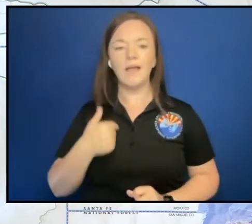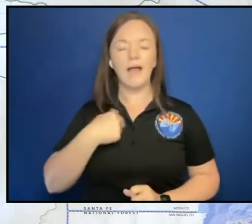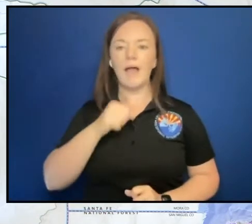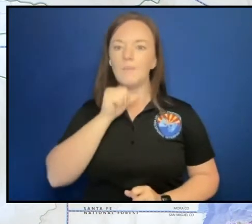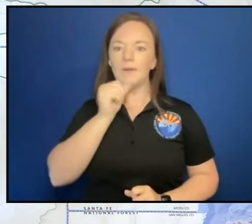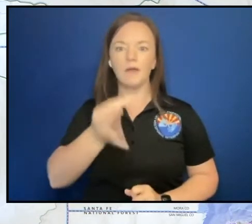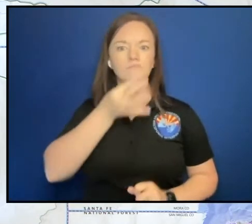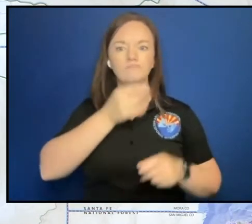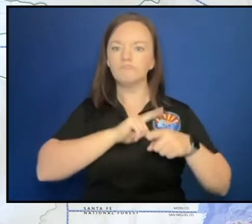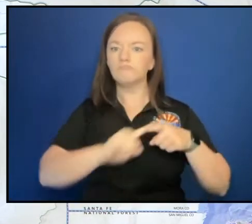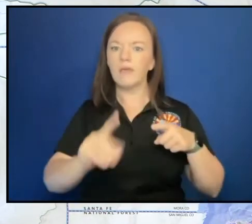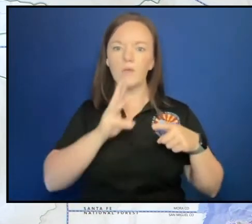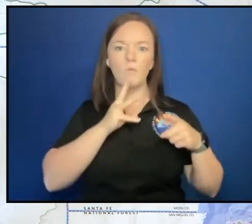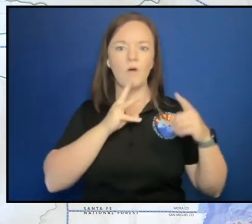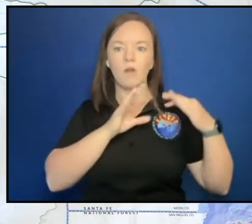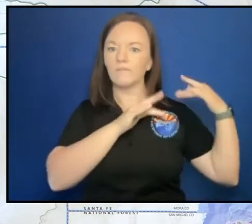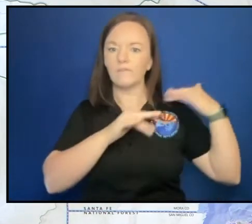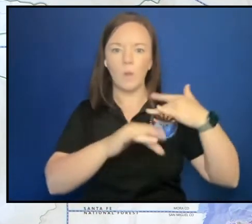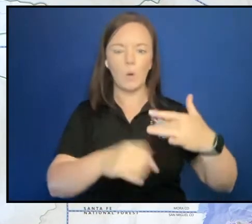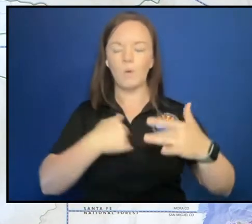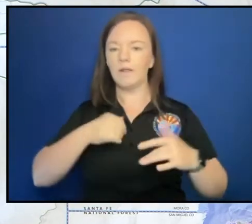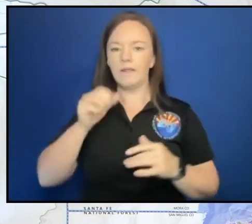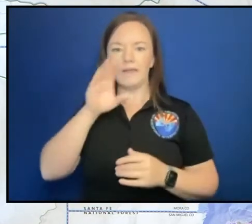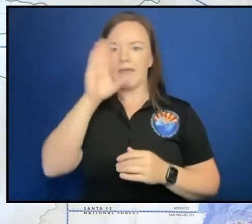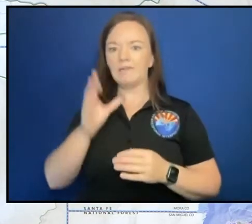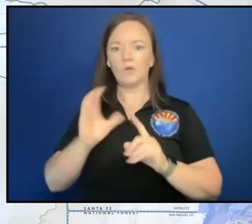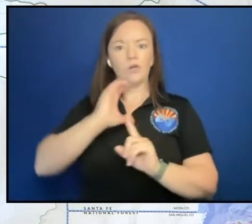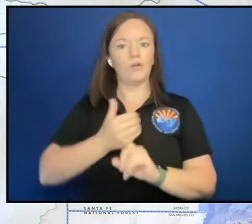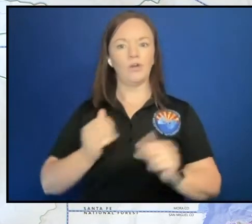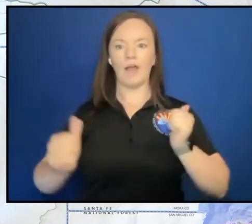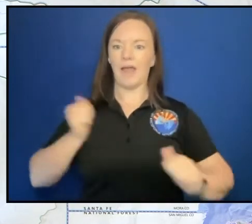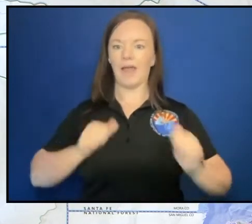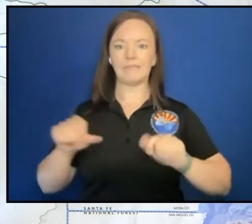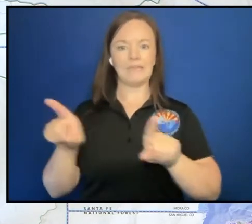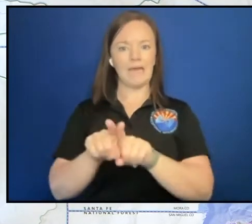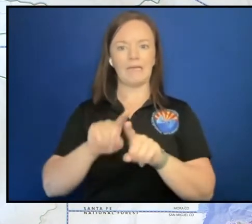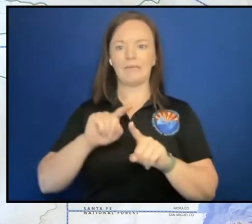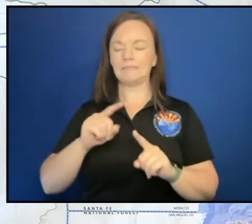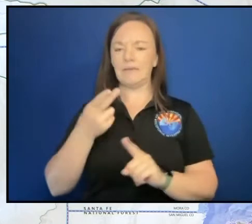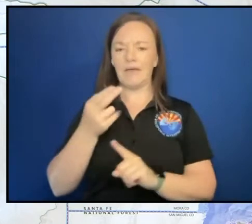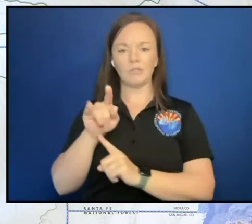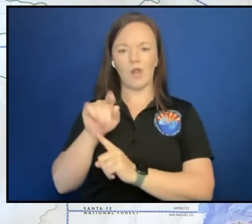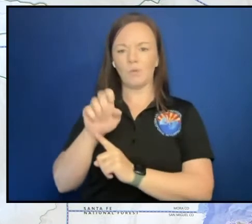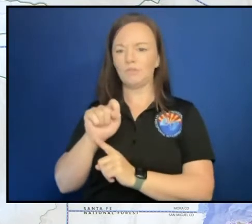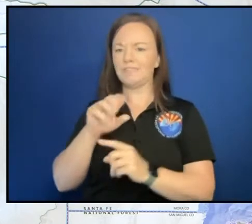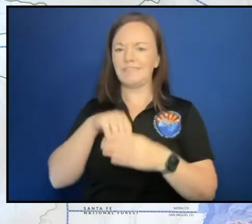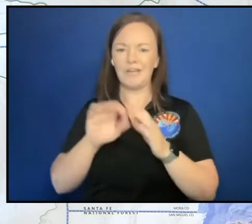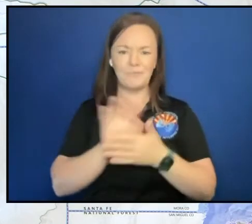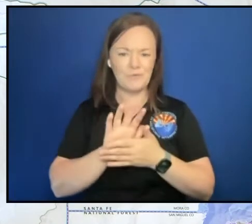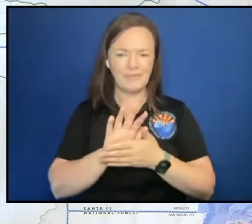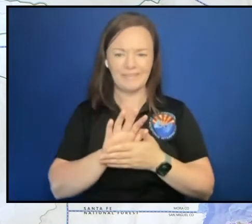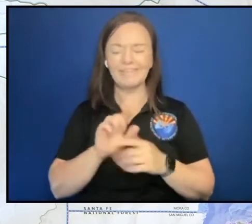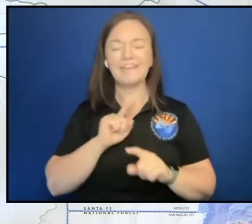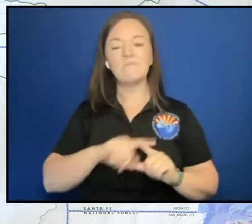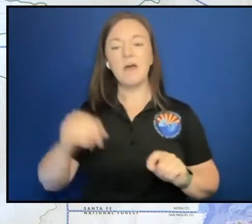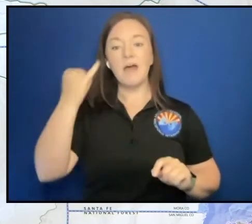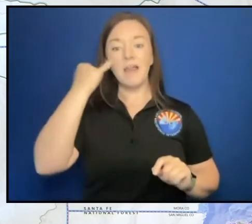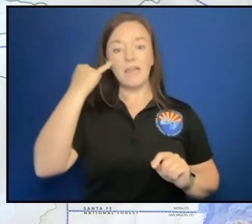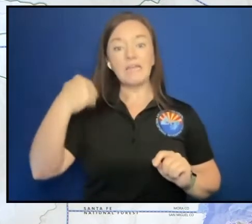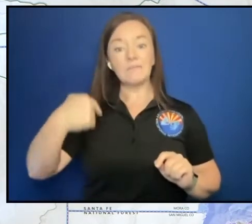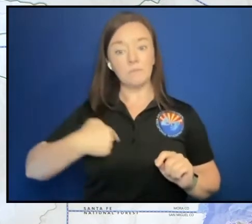I've never even played one in a movie. But if I was a hydrologist, I bet there's things that I don't know right now that I would like to